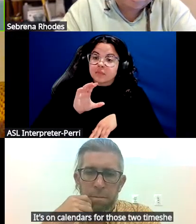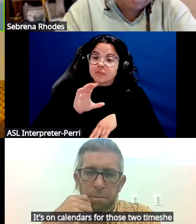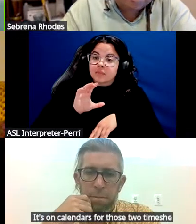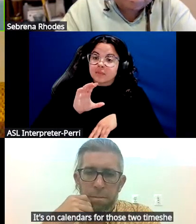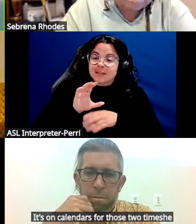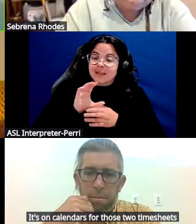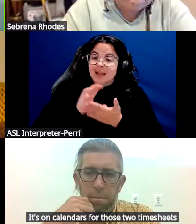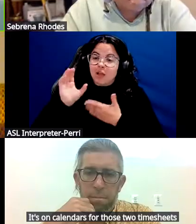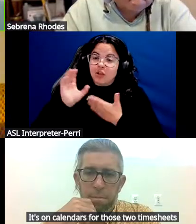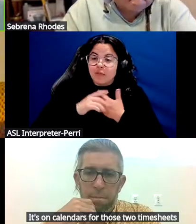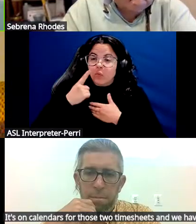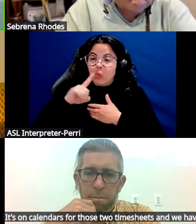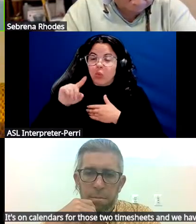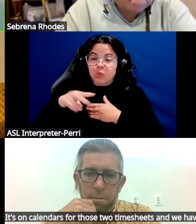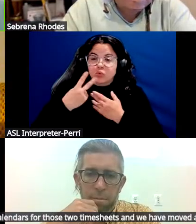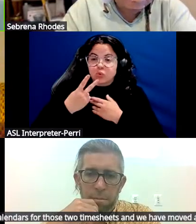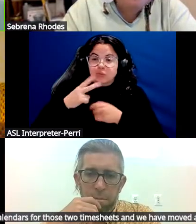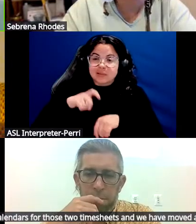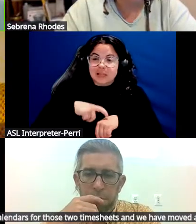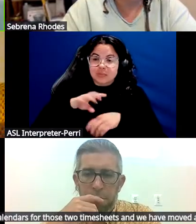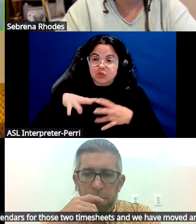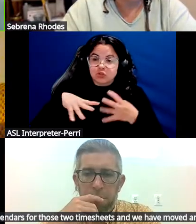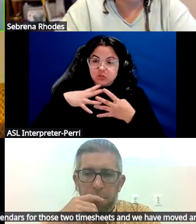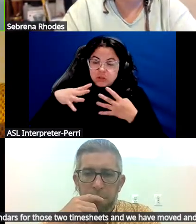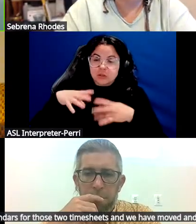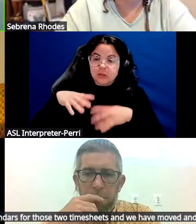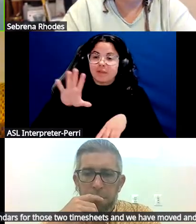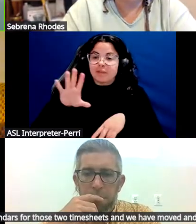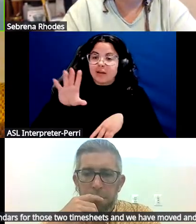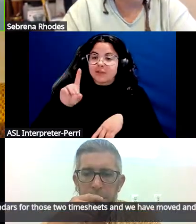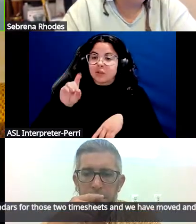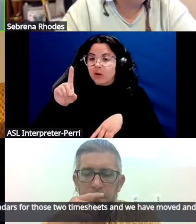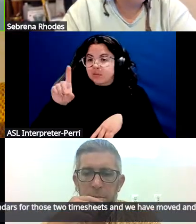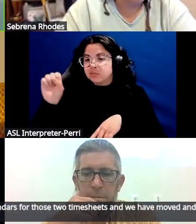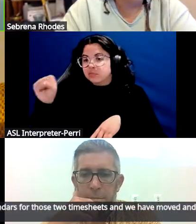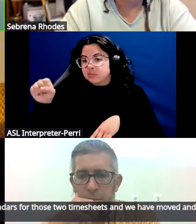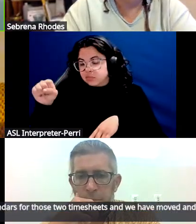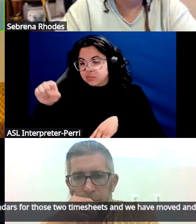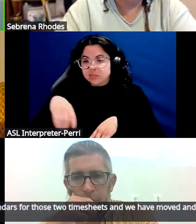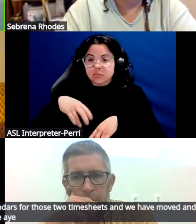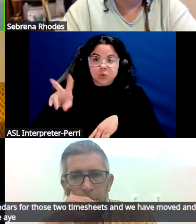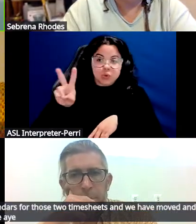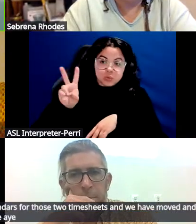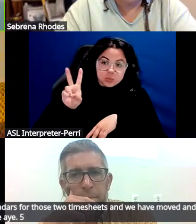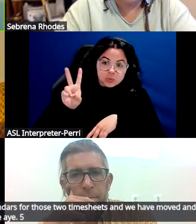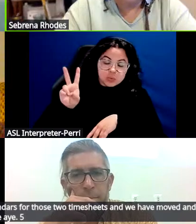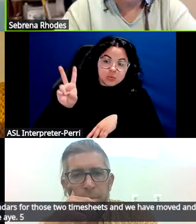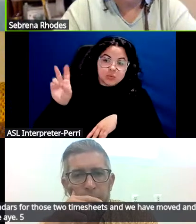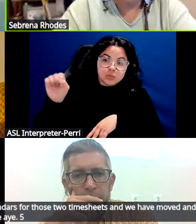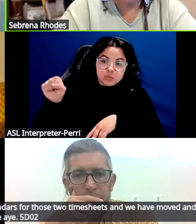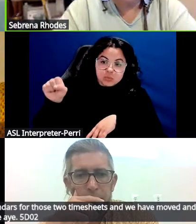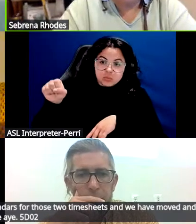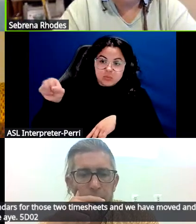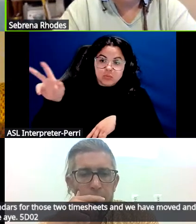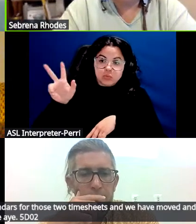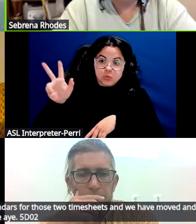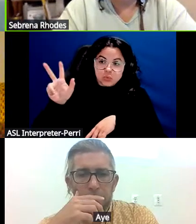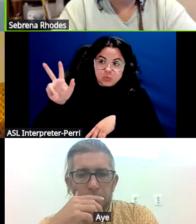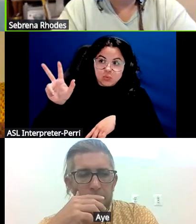we have moved and seconded. So 5D01, I vote aye. 5D02, Aye.